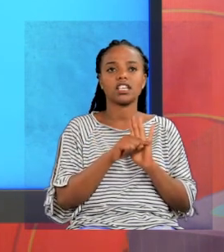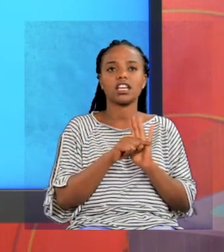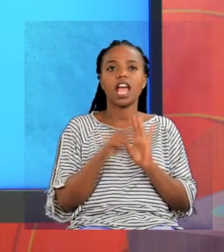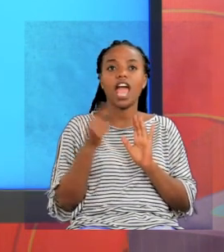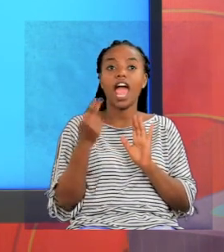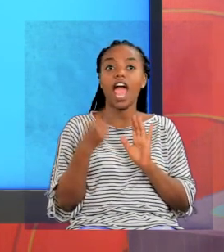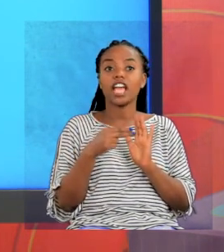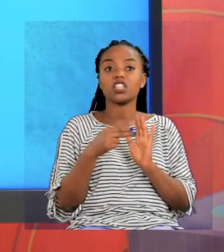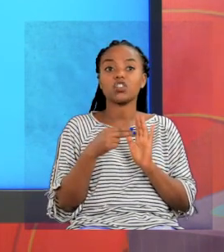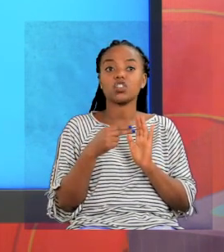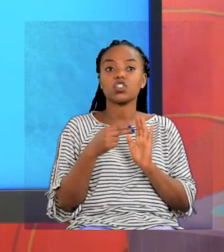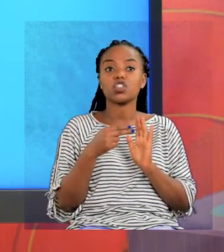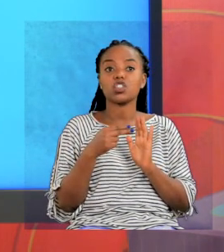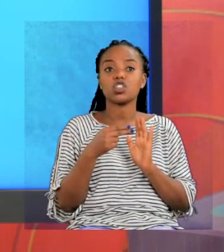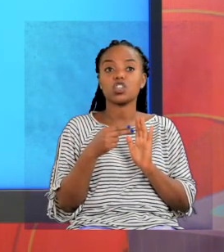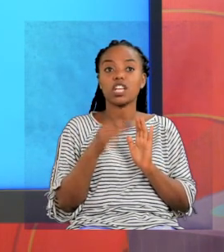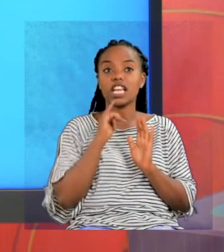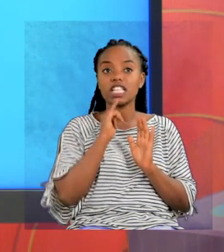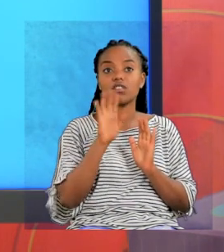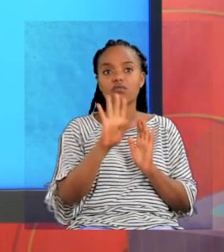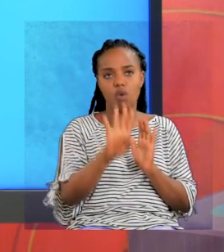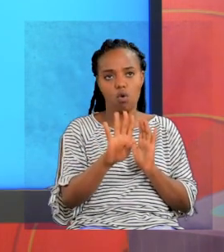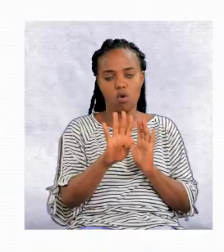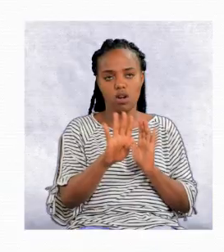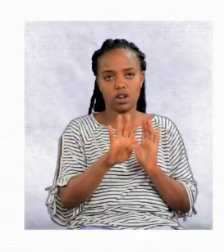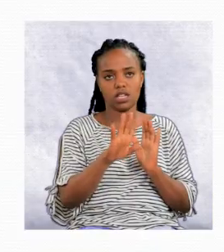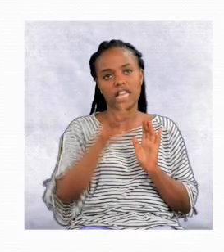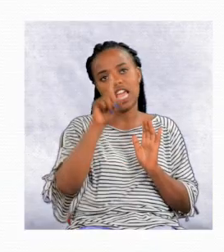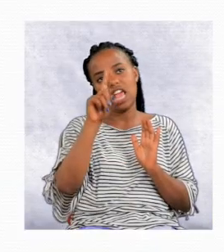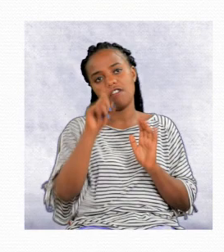minus, our h is 4 here,